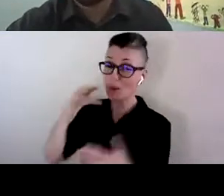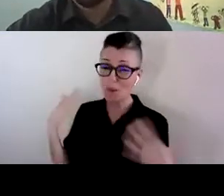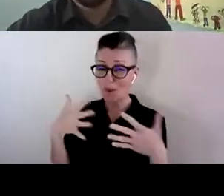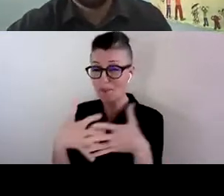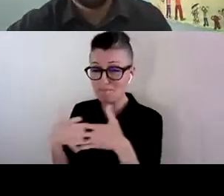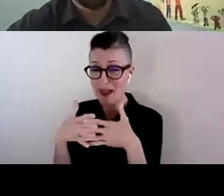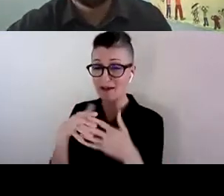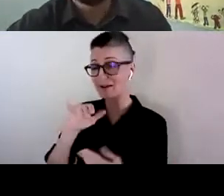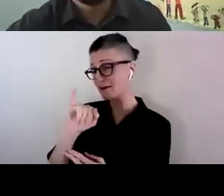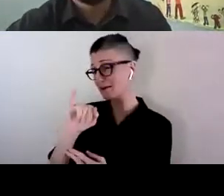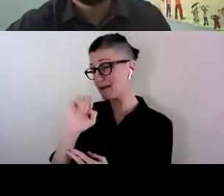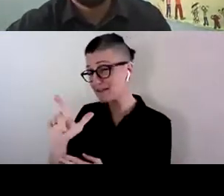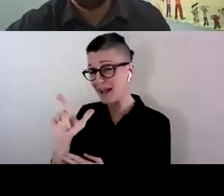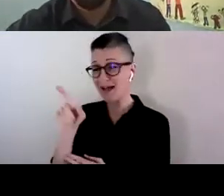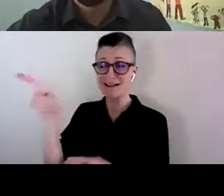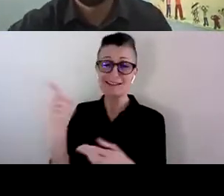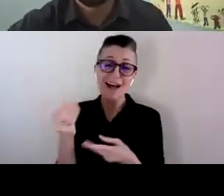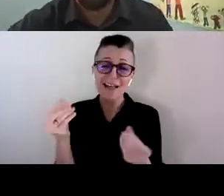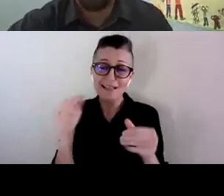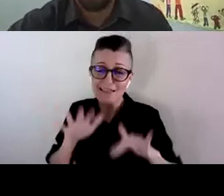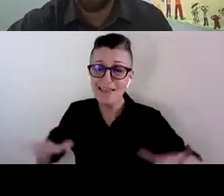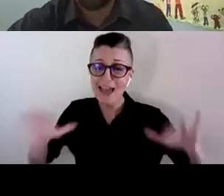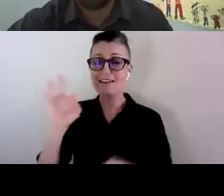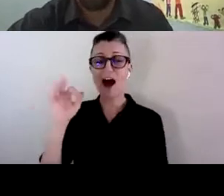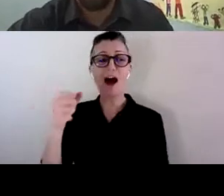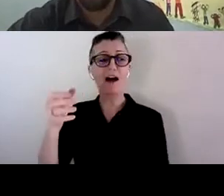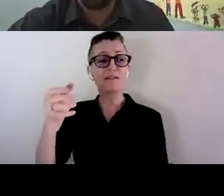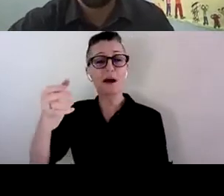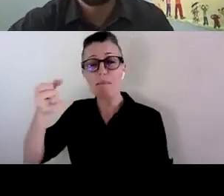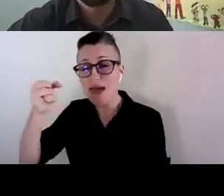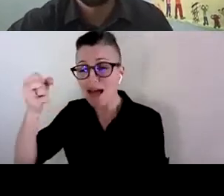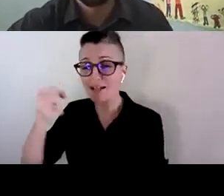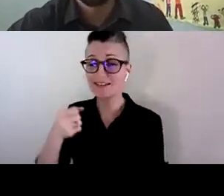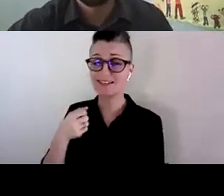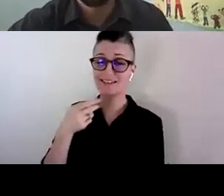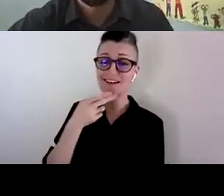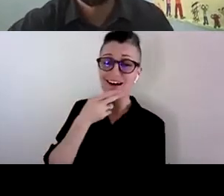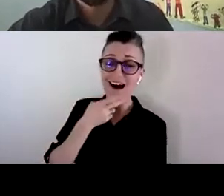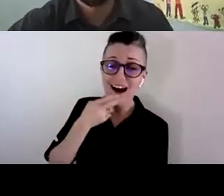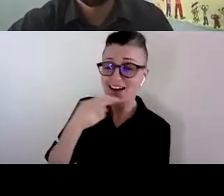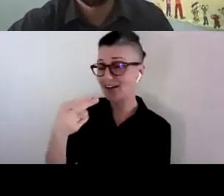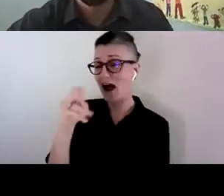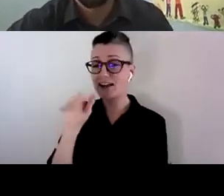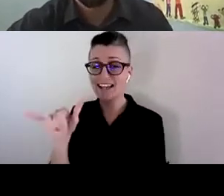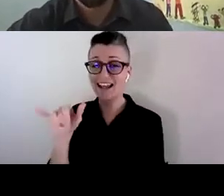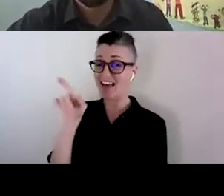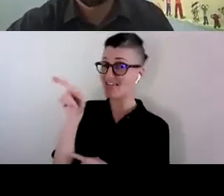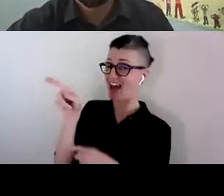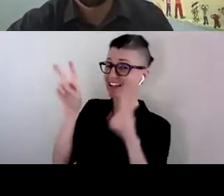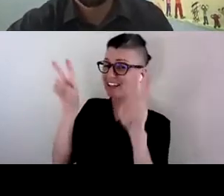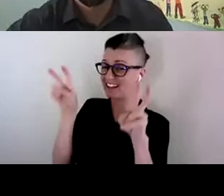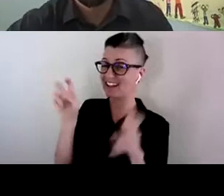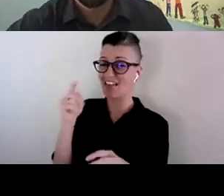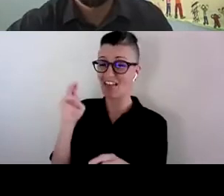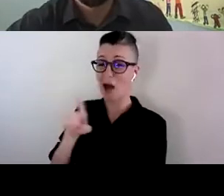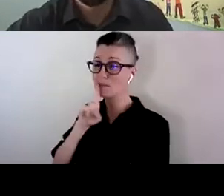land of milk and honey, that America was the promised land, and where I was taught that anything American is better than